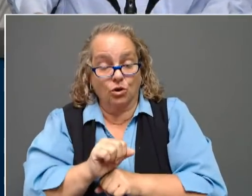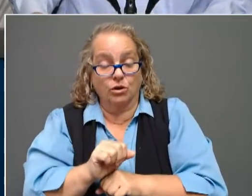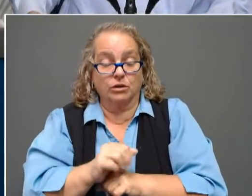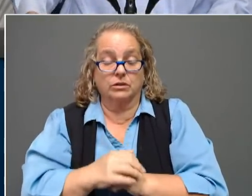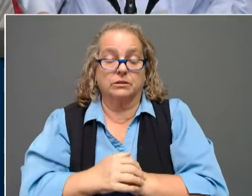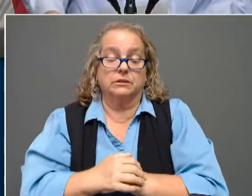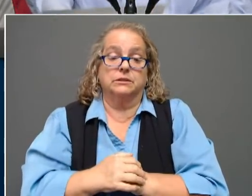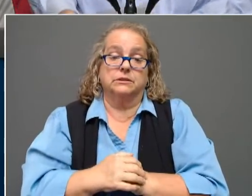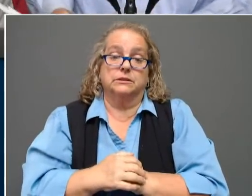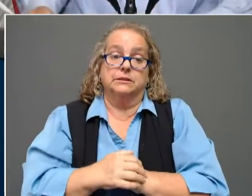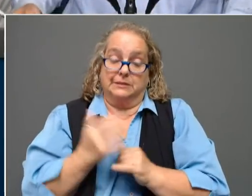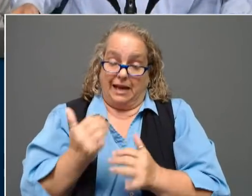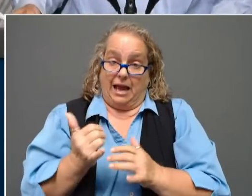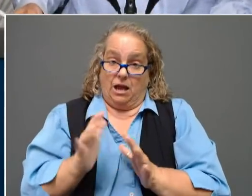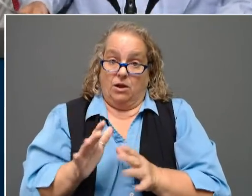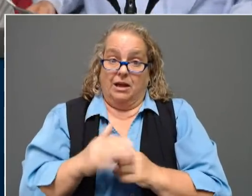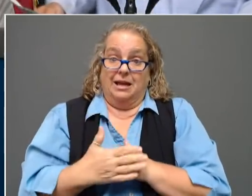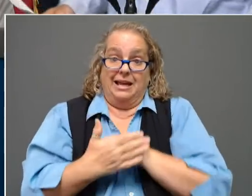Now, counties